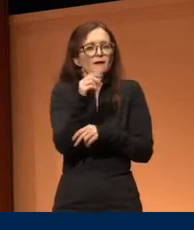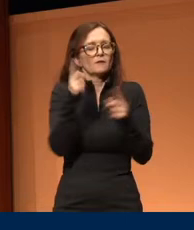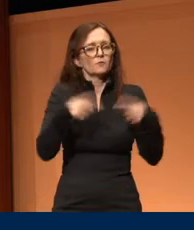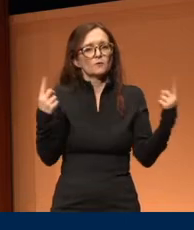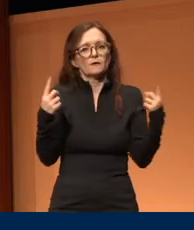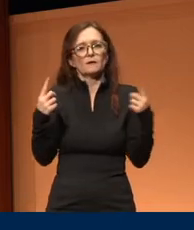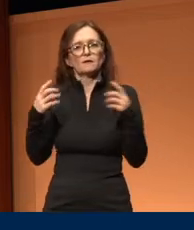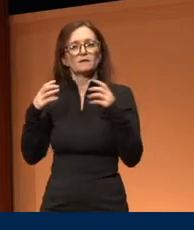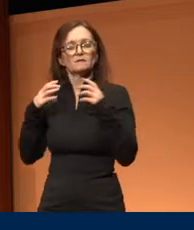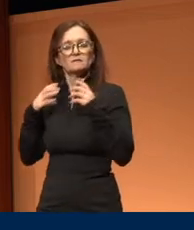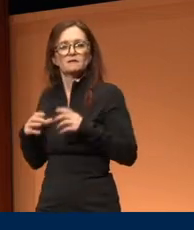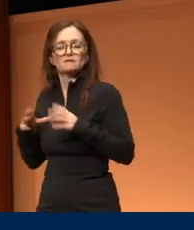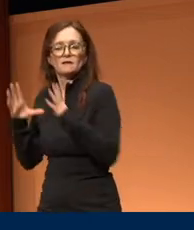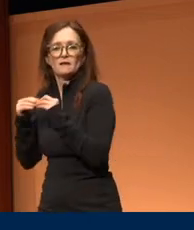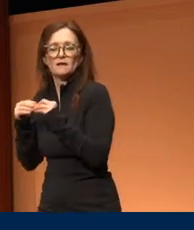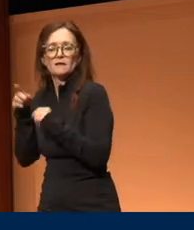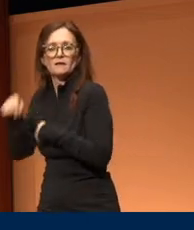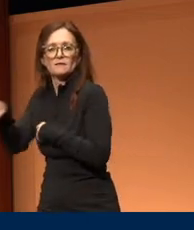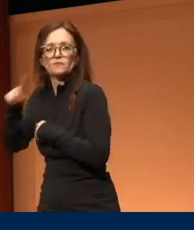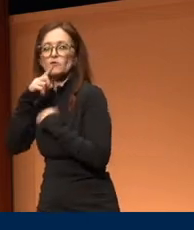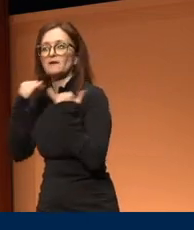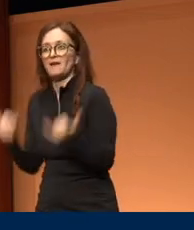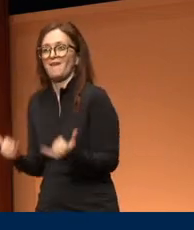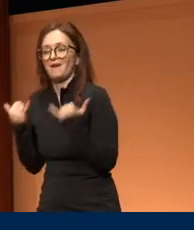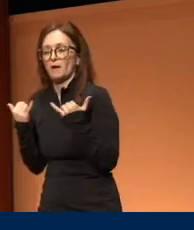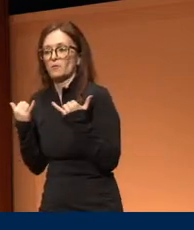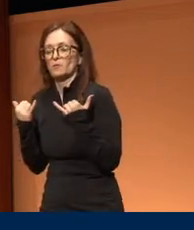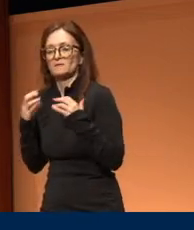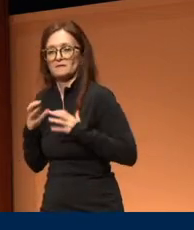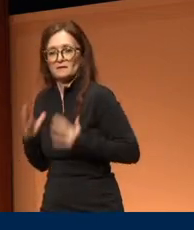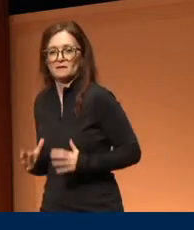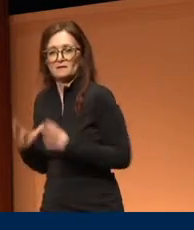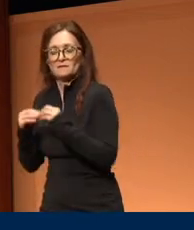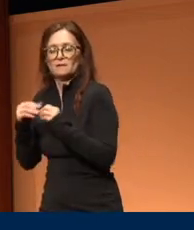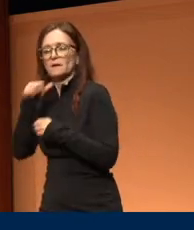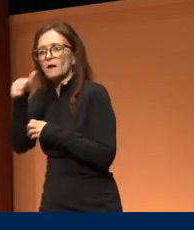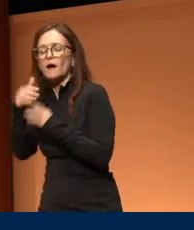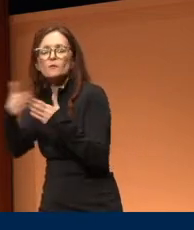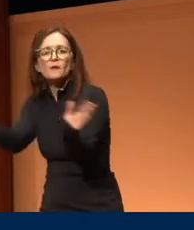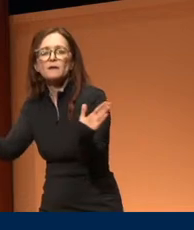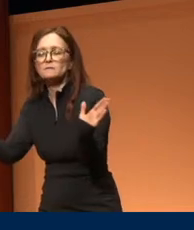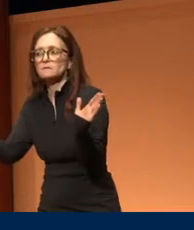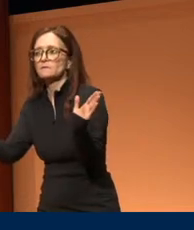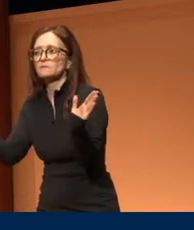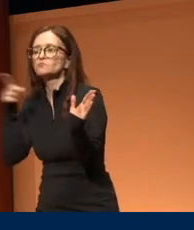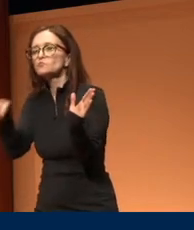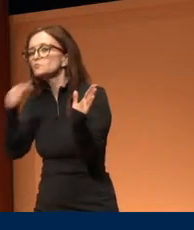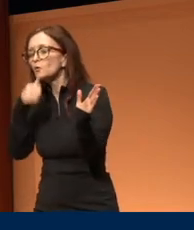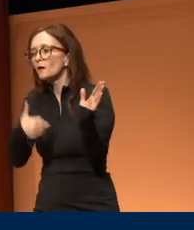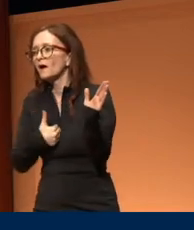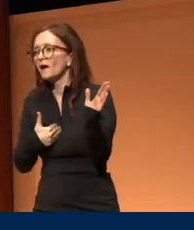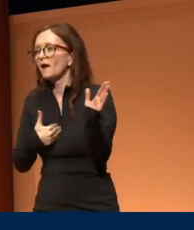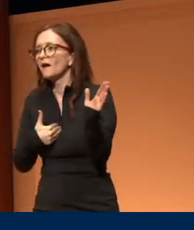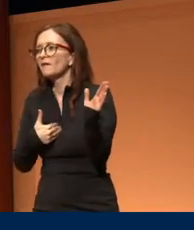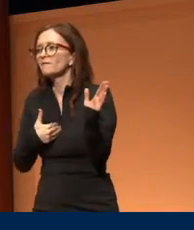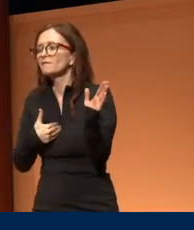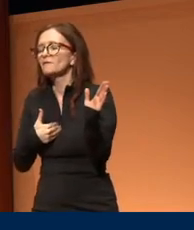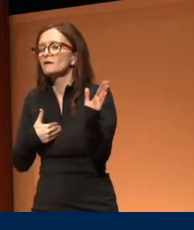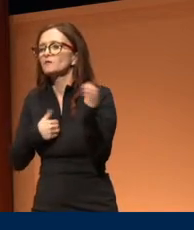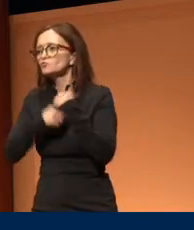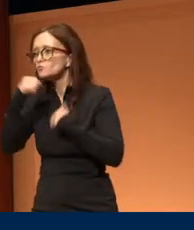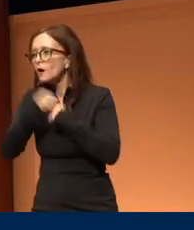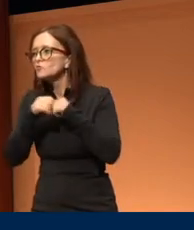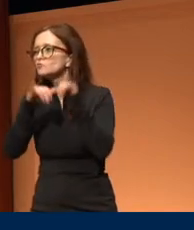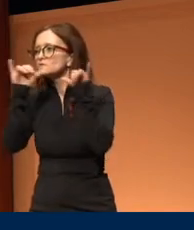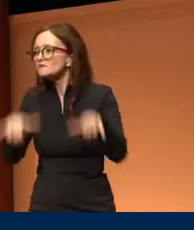the Citizens' Assembly, at least for now, because it's not really widespread, doesn't have that whole structure of